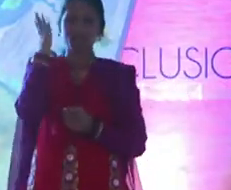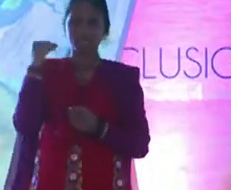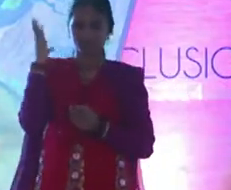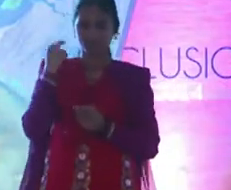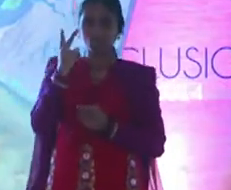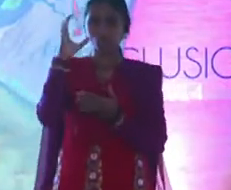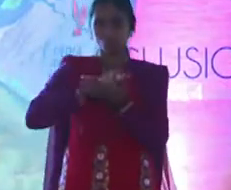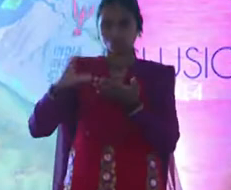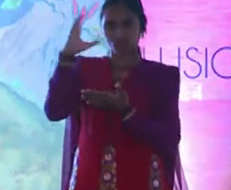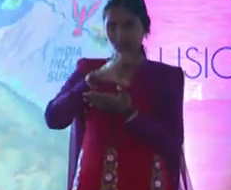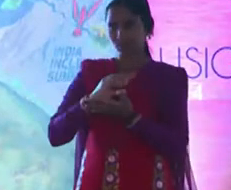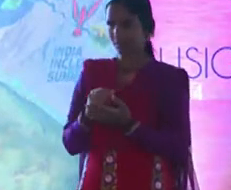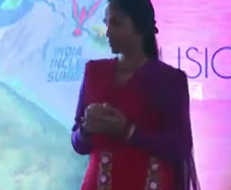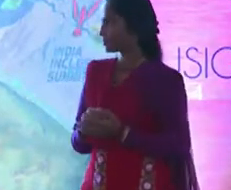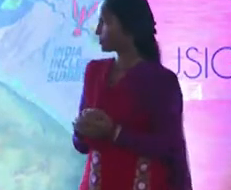two projects,